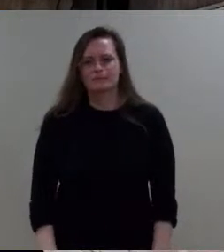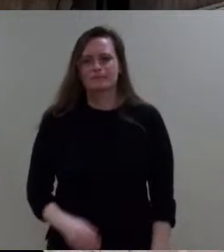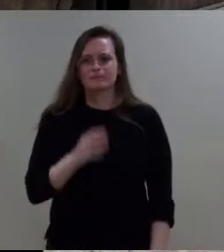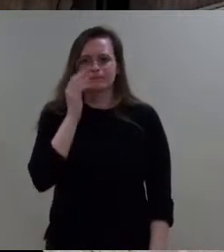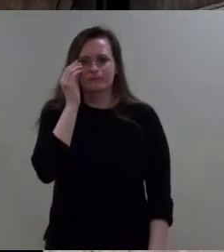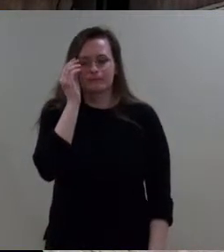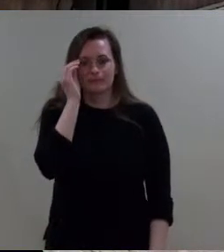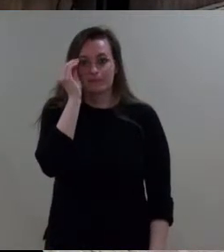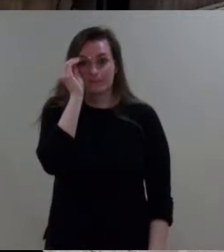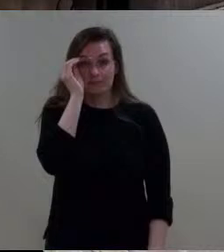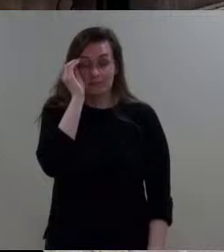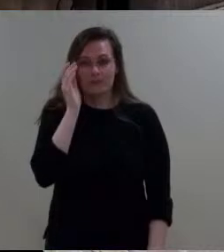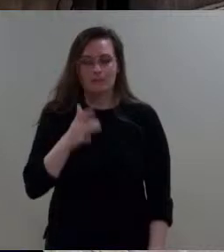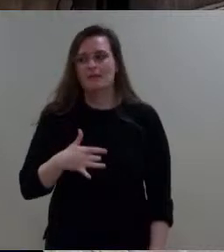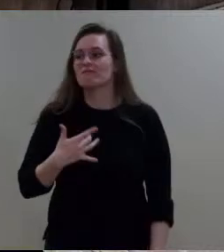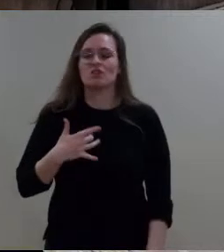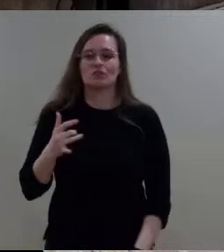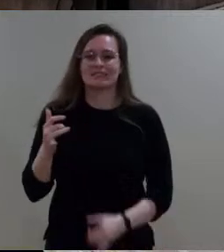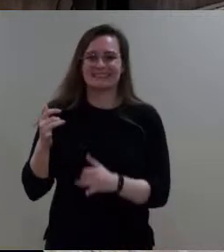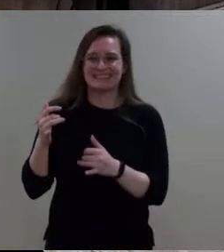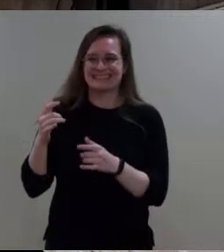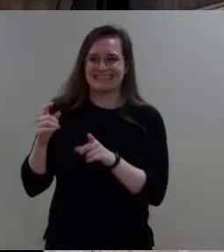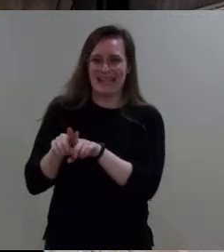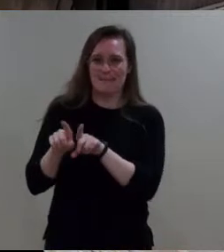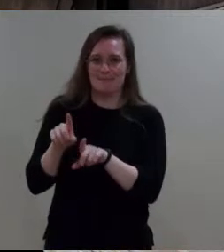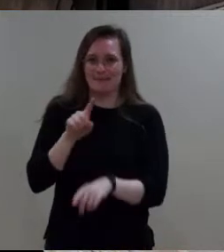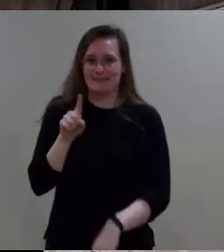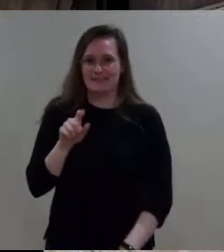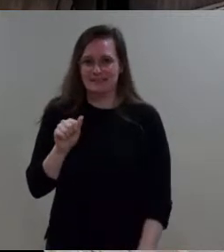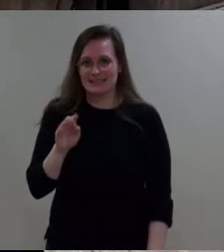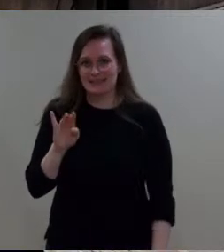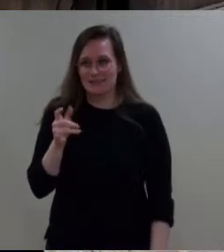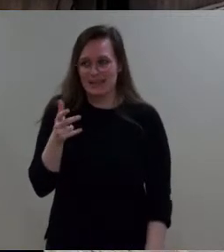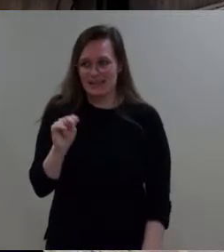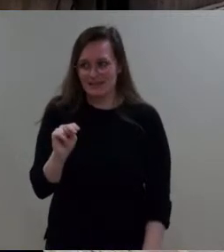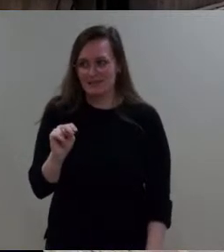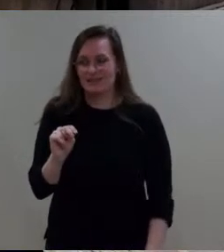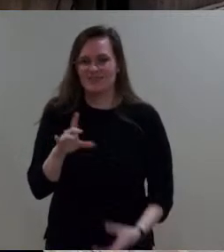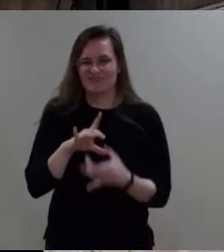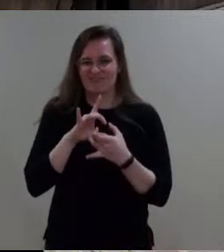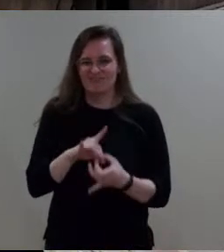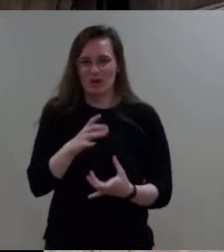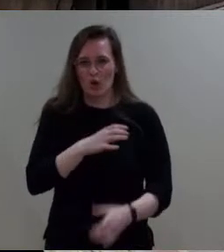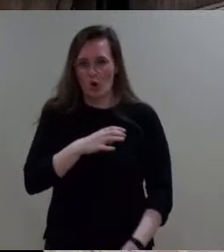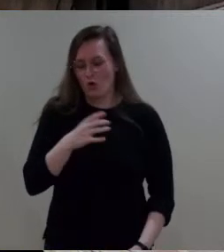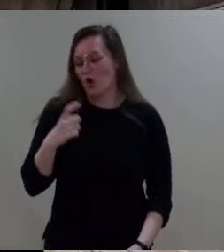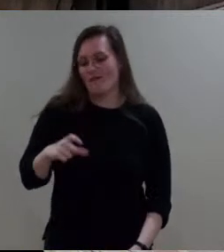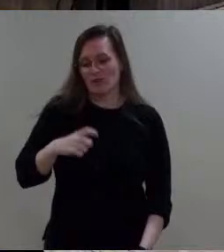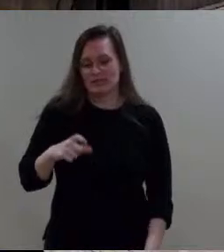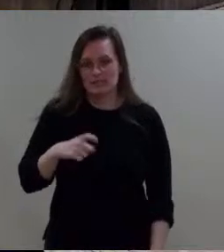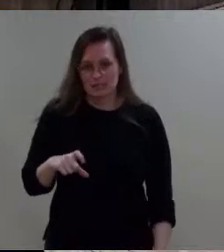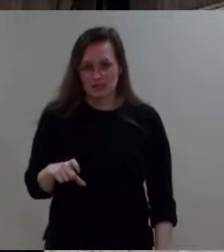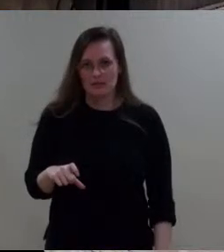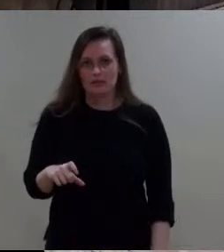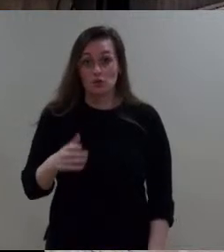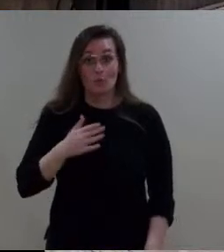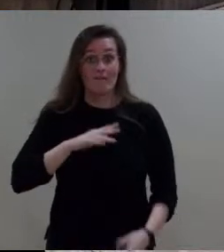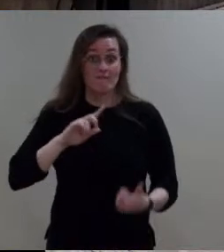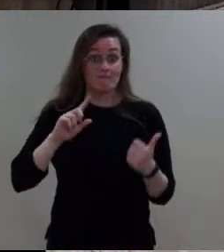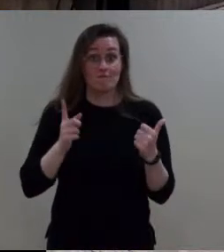same as Councillor Zabian on these conferences. And I think in my first year, first term, we